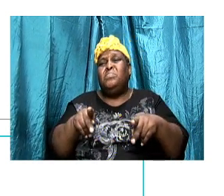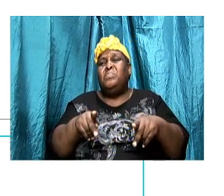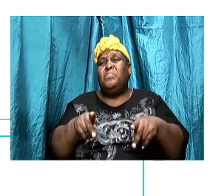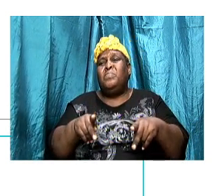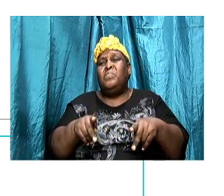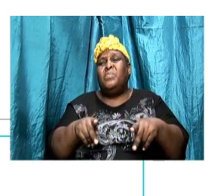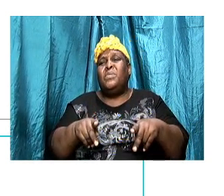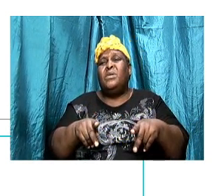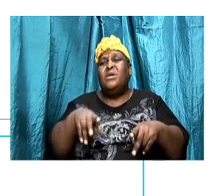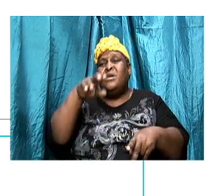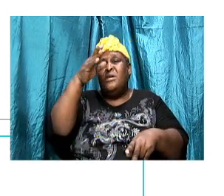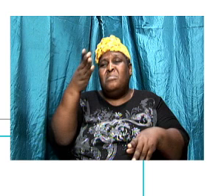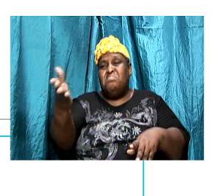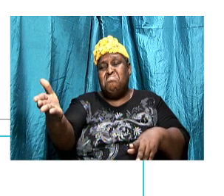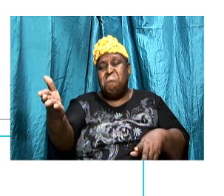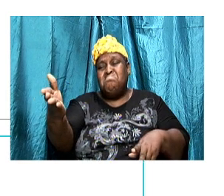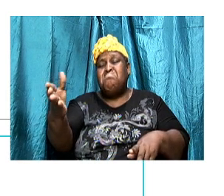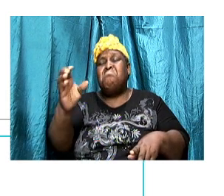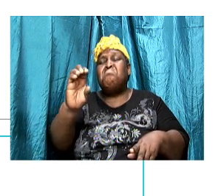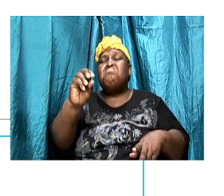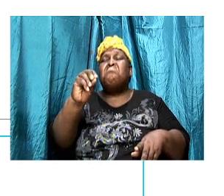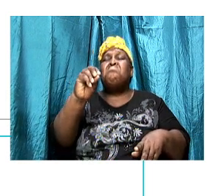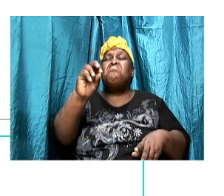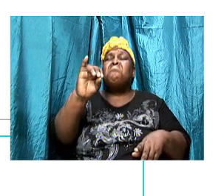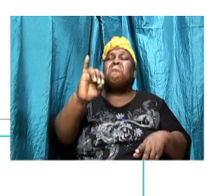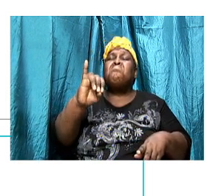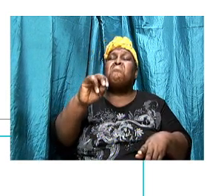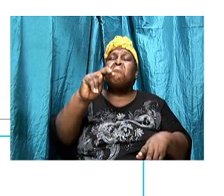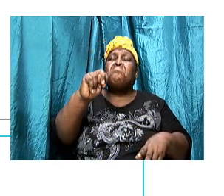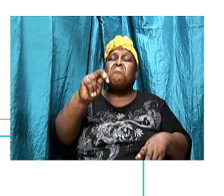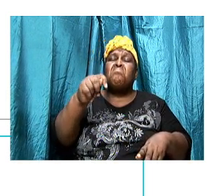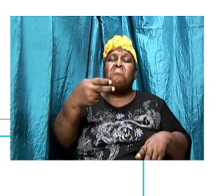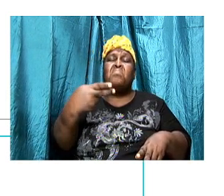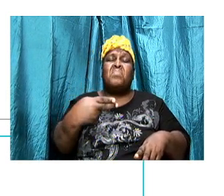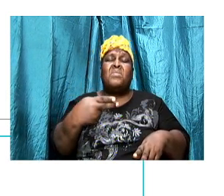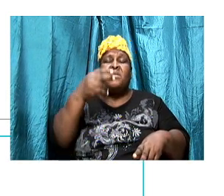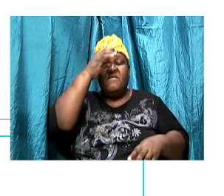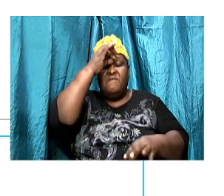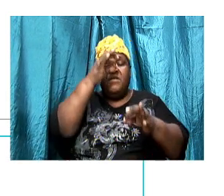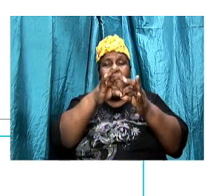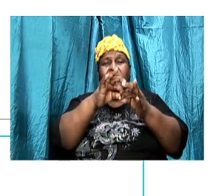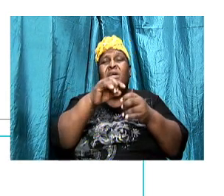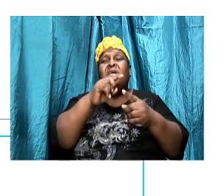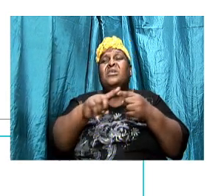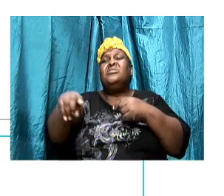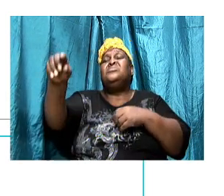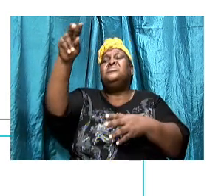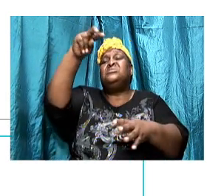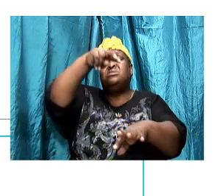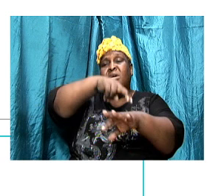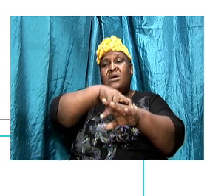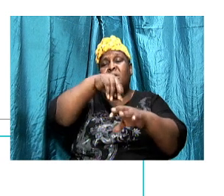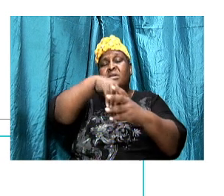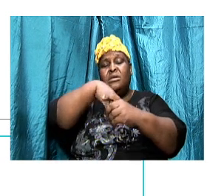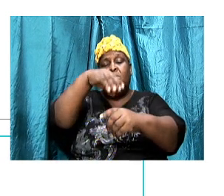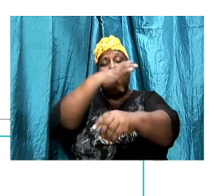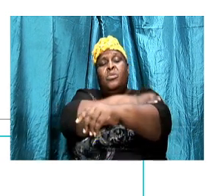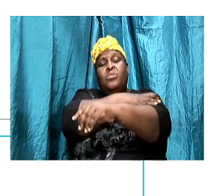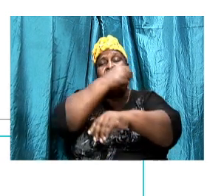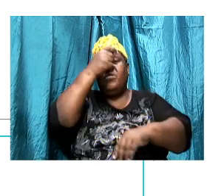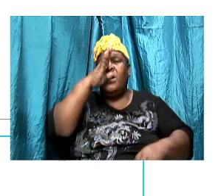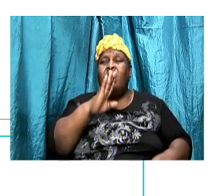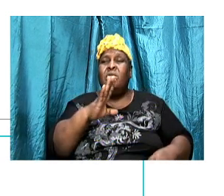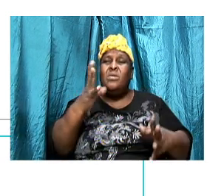to their faith, as it were, to stand in the power of God. He wanted them to believe in God. You